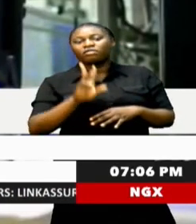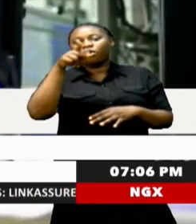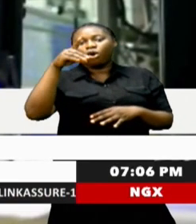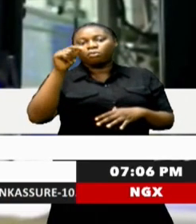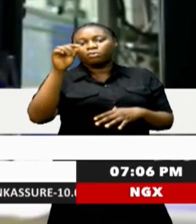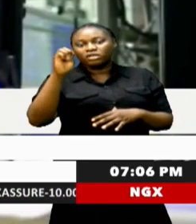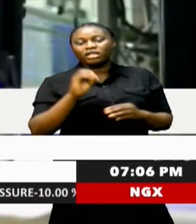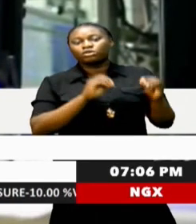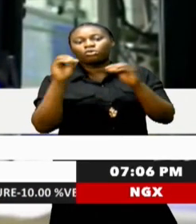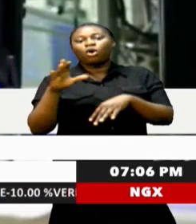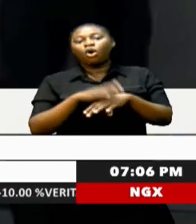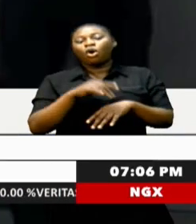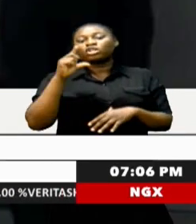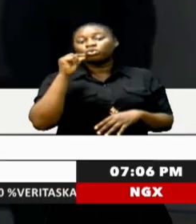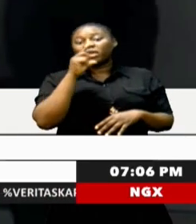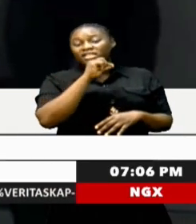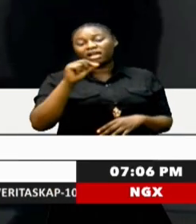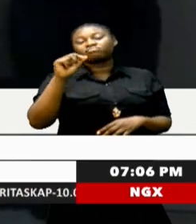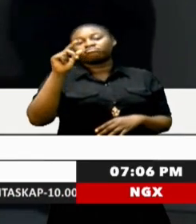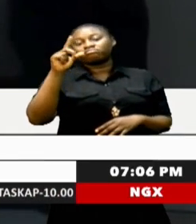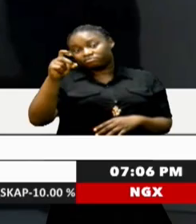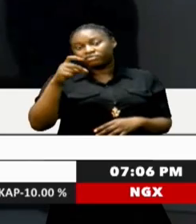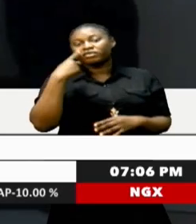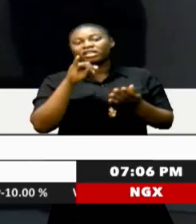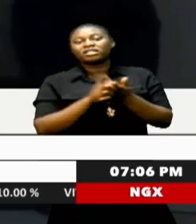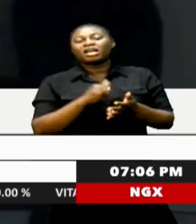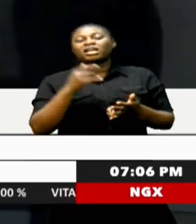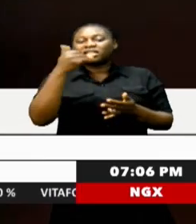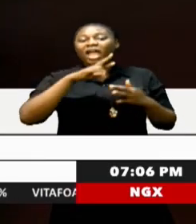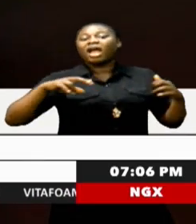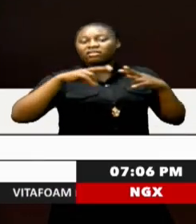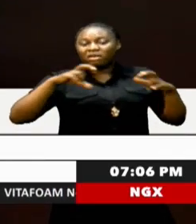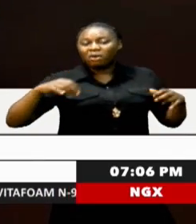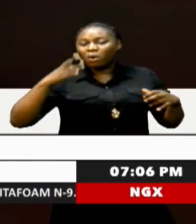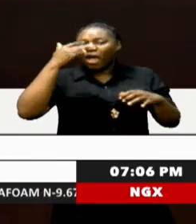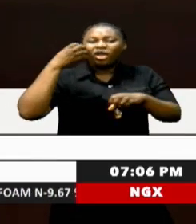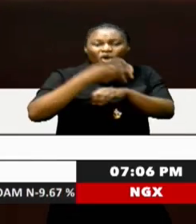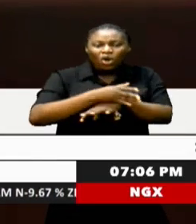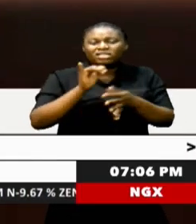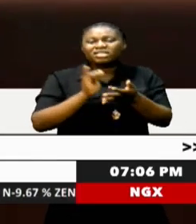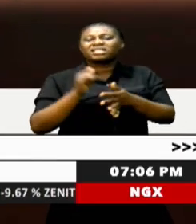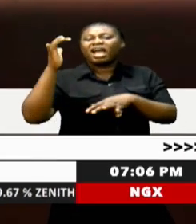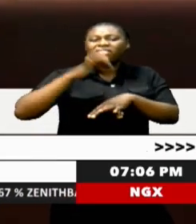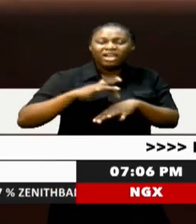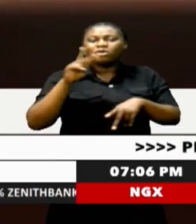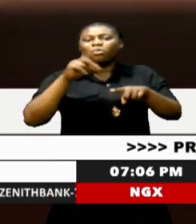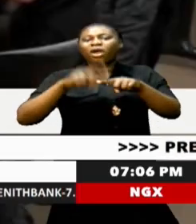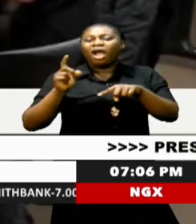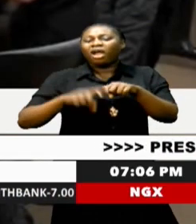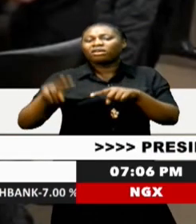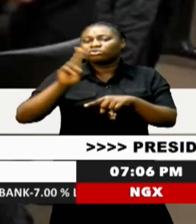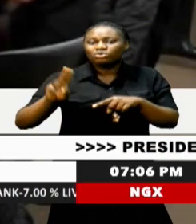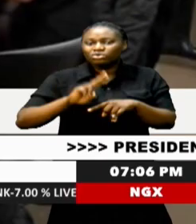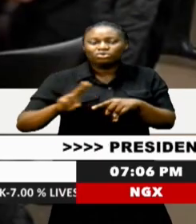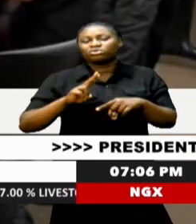on X earlier in the day said they are investigating the issues impacting users' ability to access